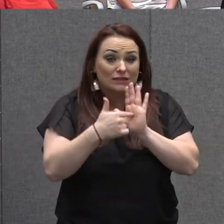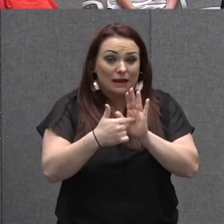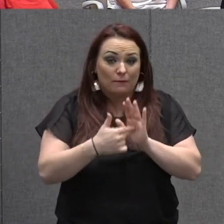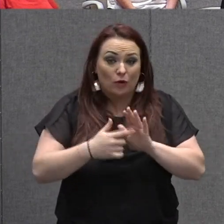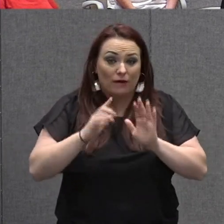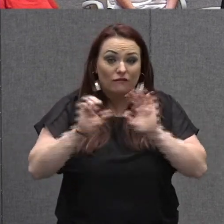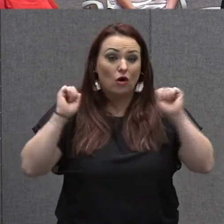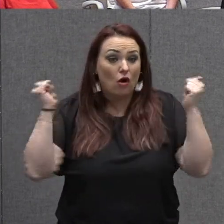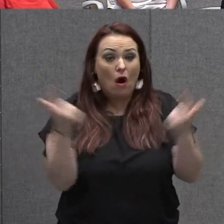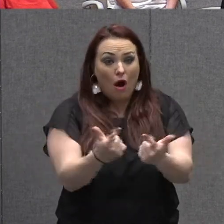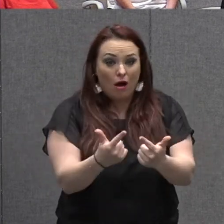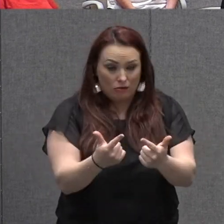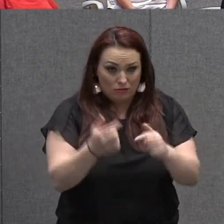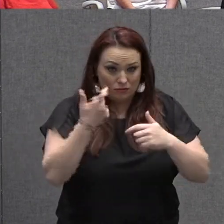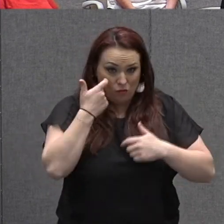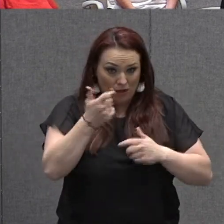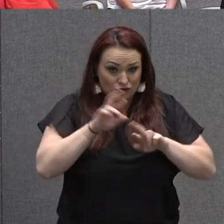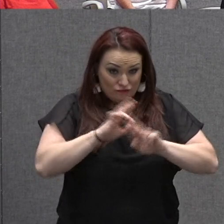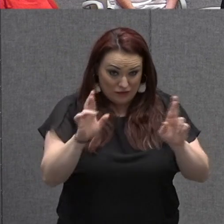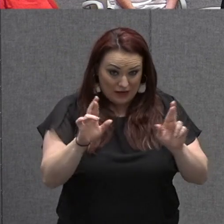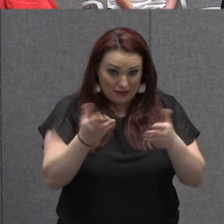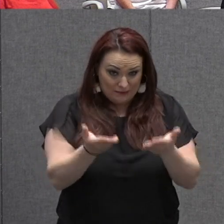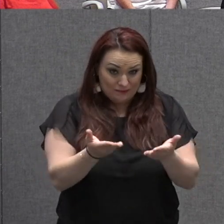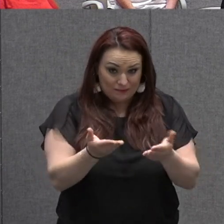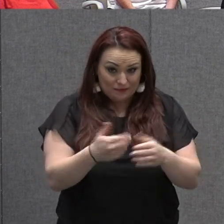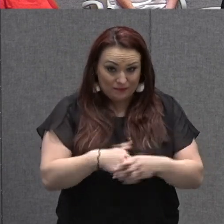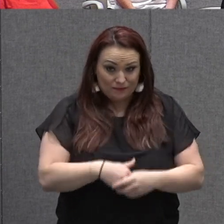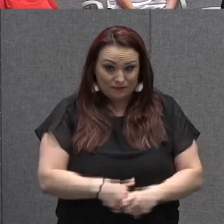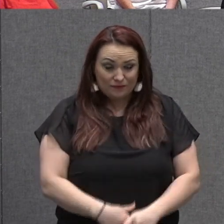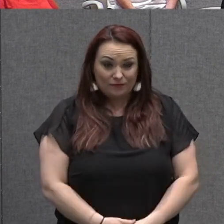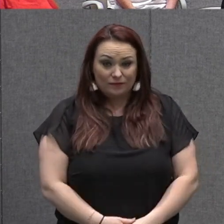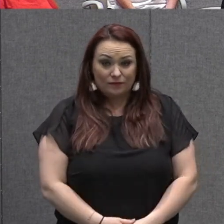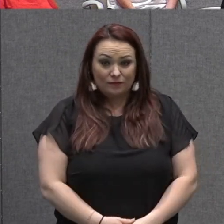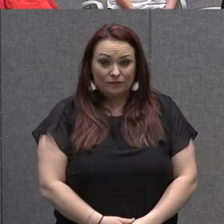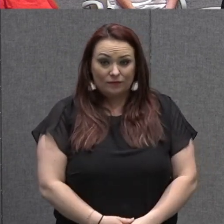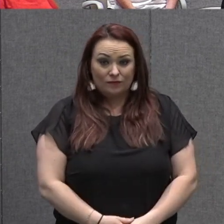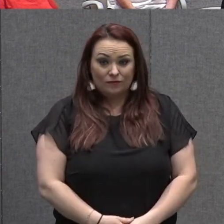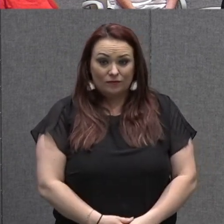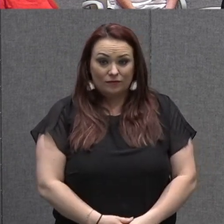all the space. Watch this. I'm going to fill up all the space.